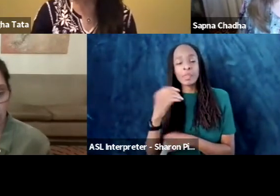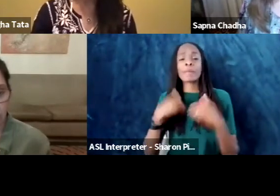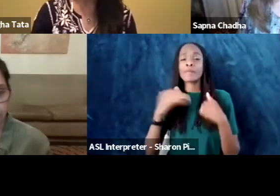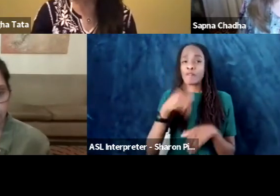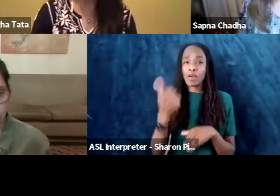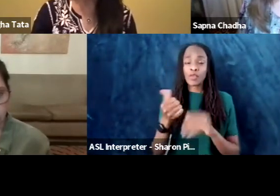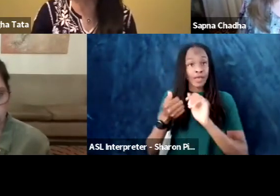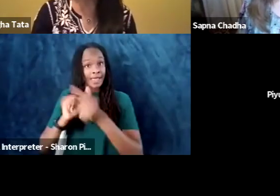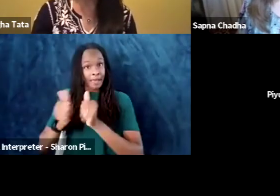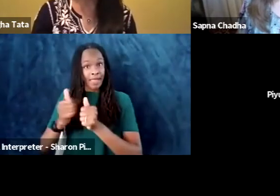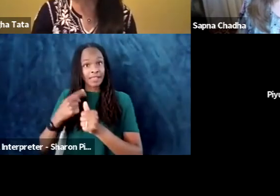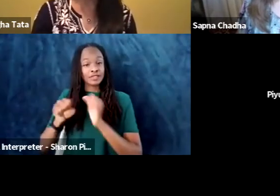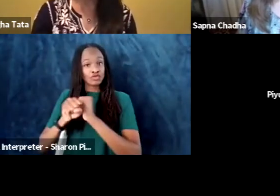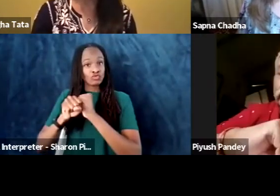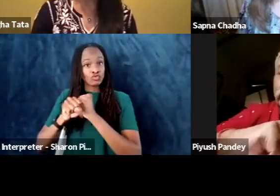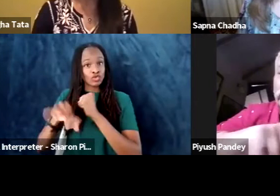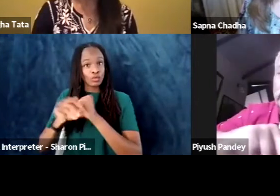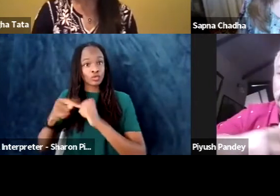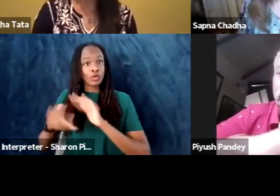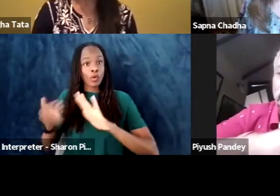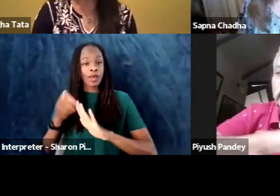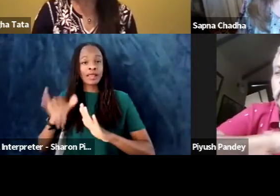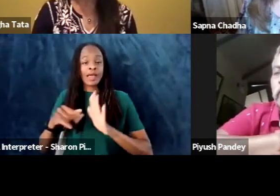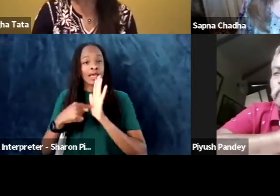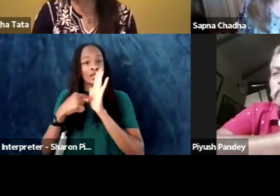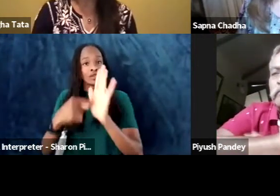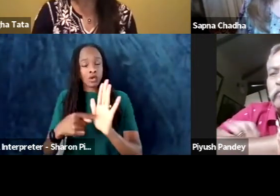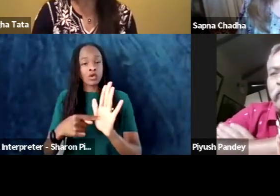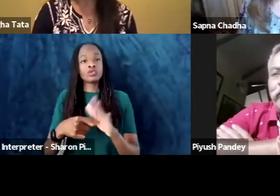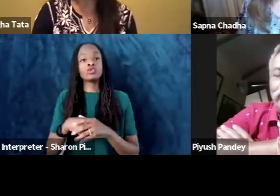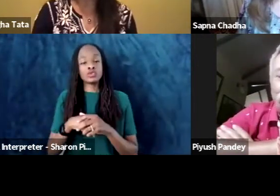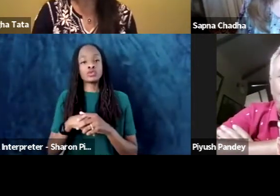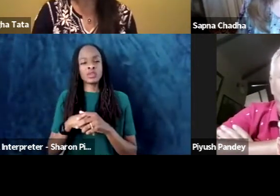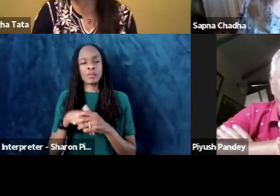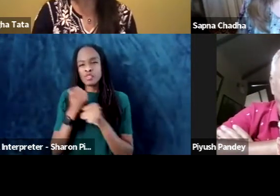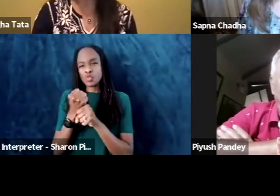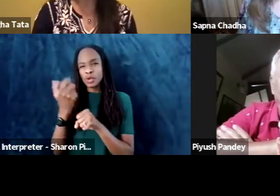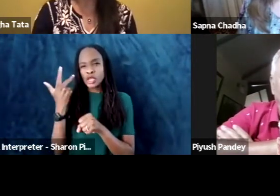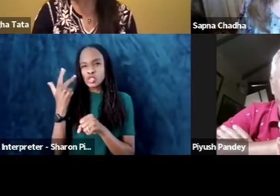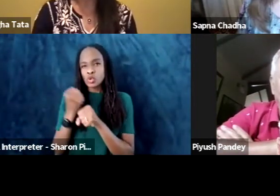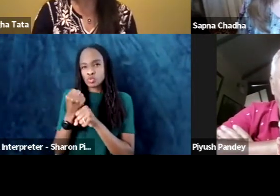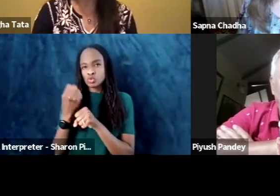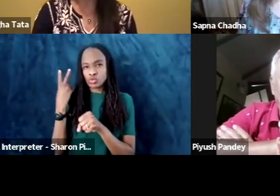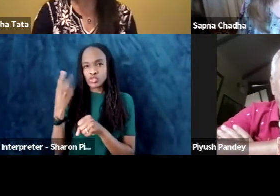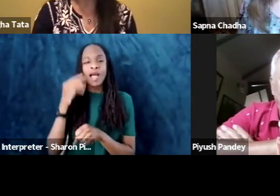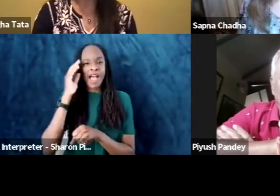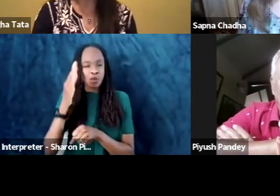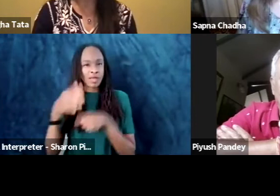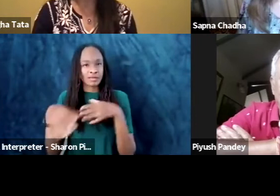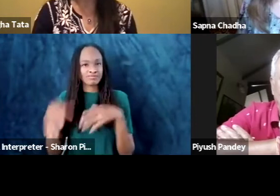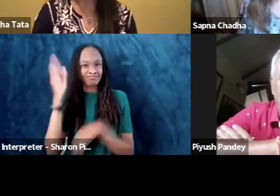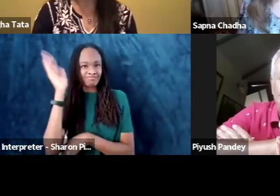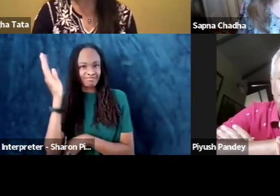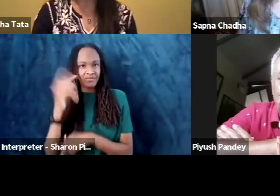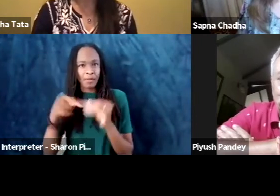running, which have launched, respectively 3 years ago and 2 years ago, that I'll touch on briefly. One